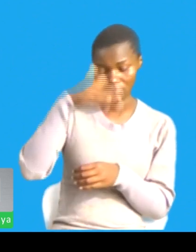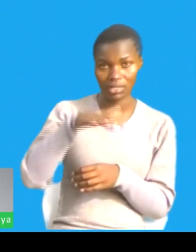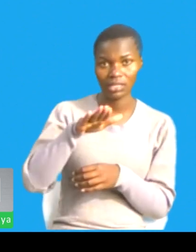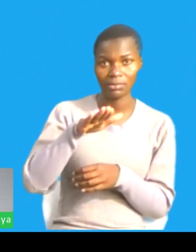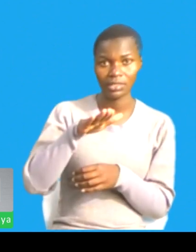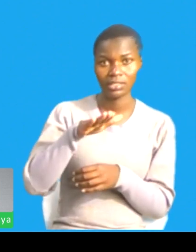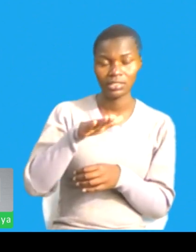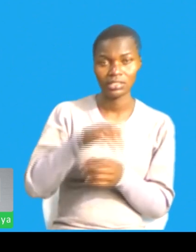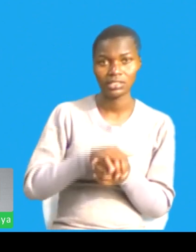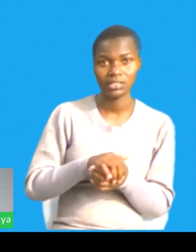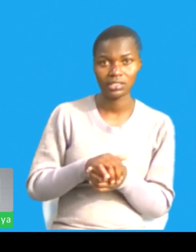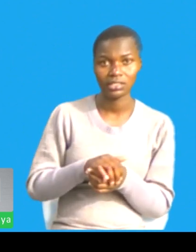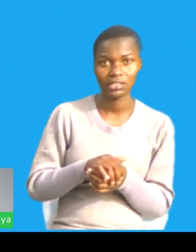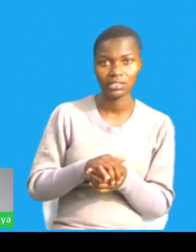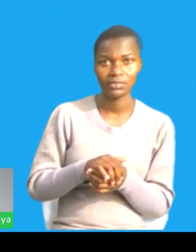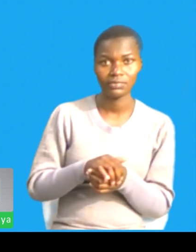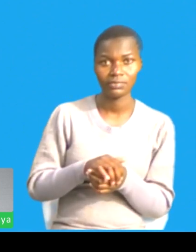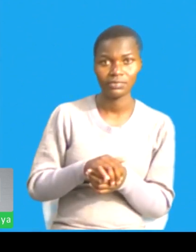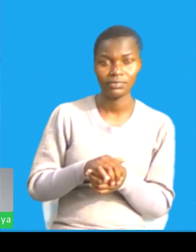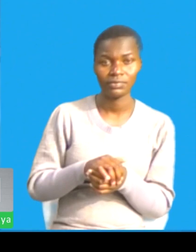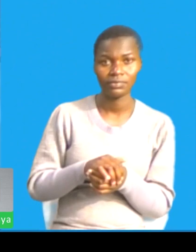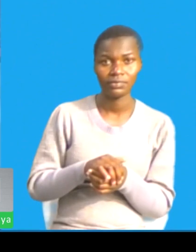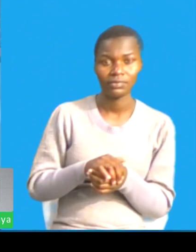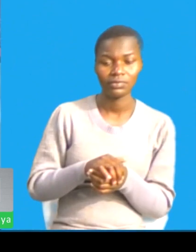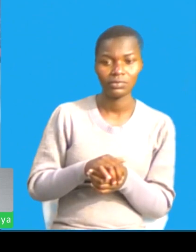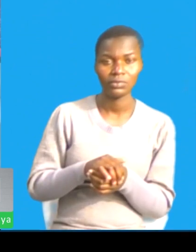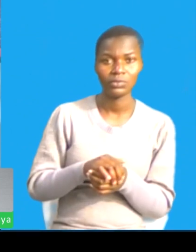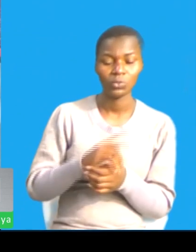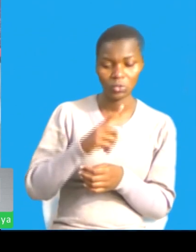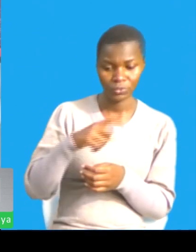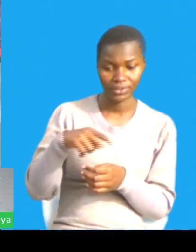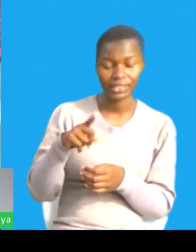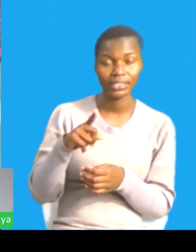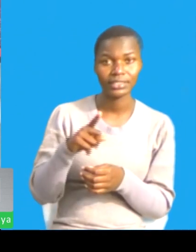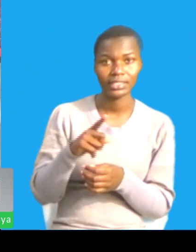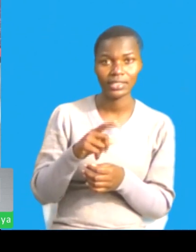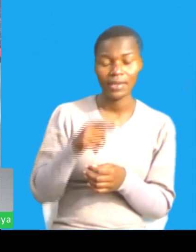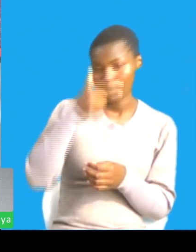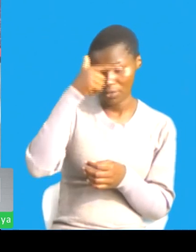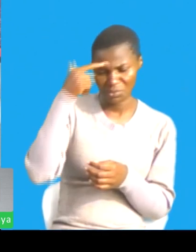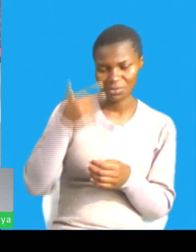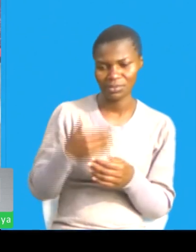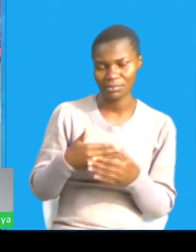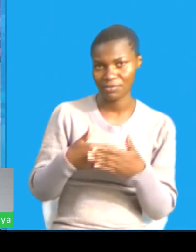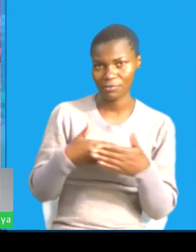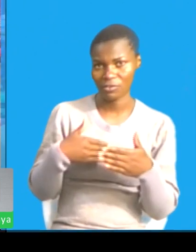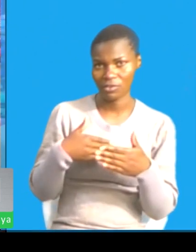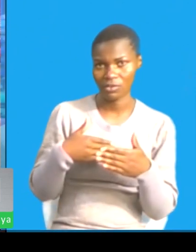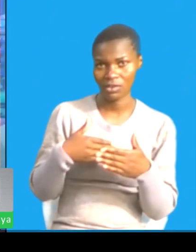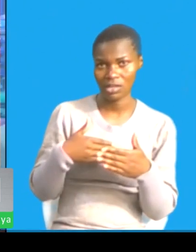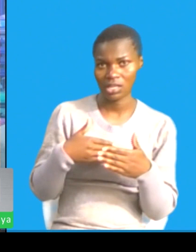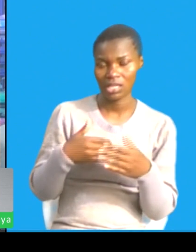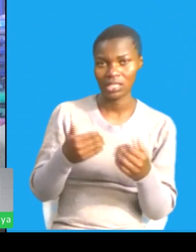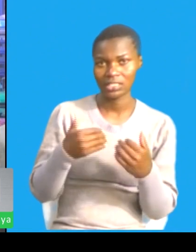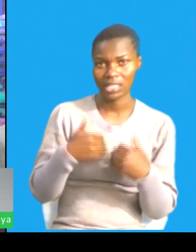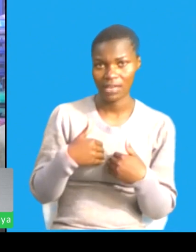and it was, I think, doctored or rectified, whatever you call it. Because initially it had a certain formula.